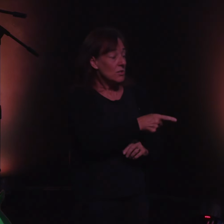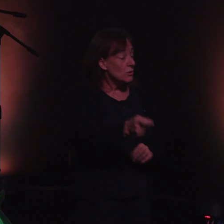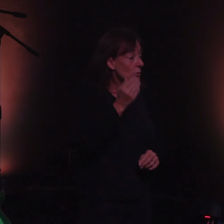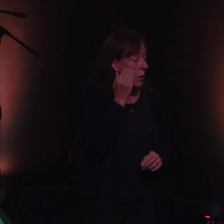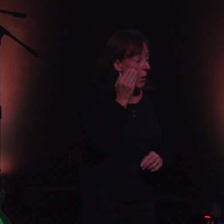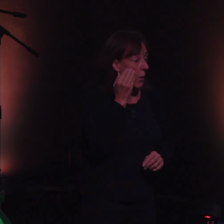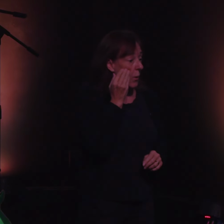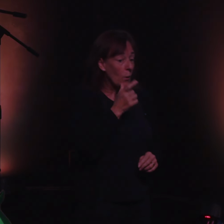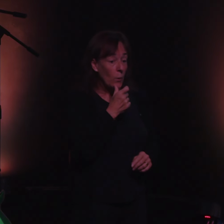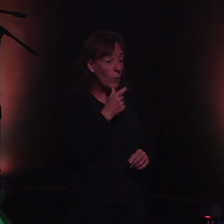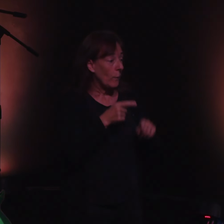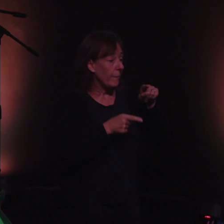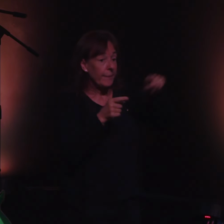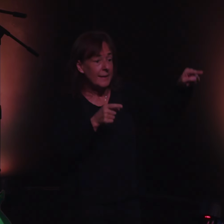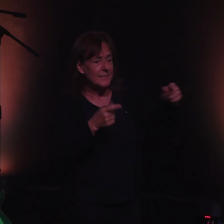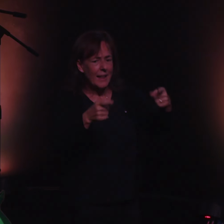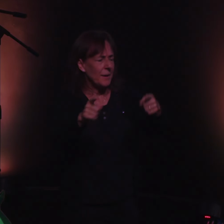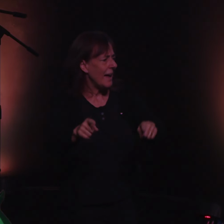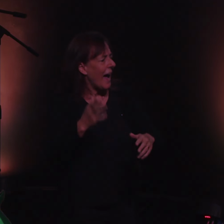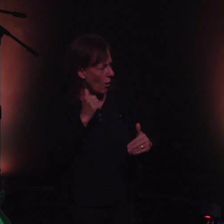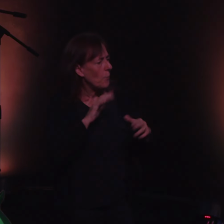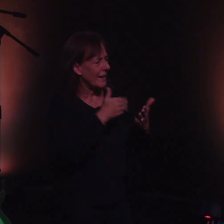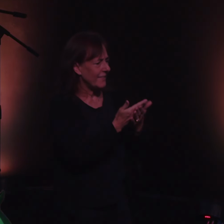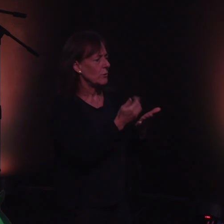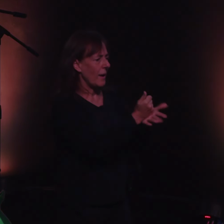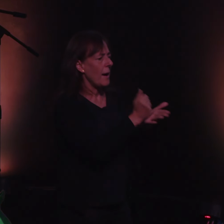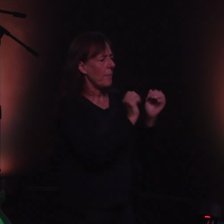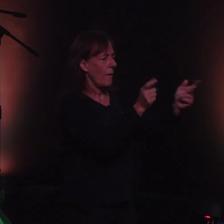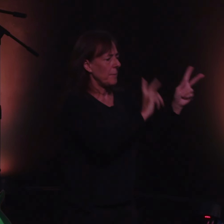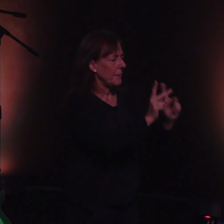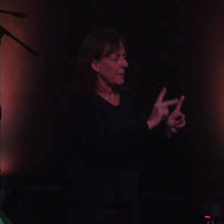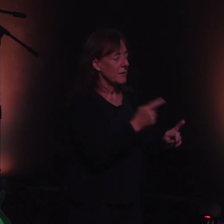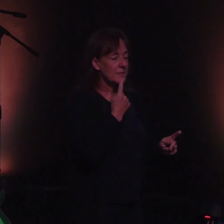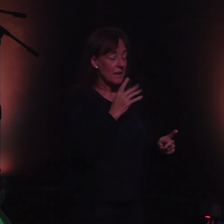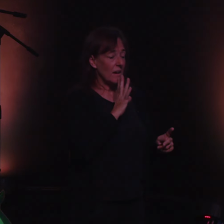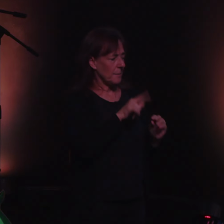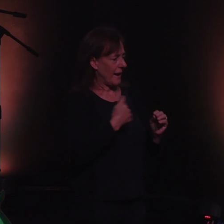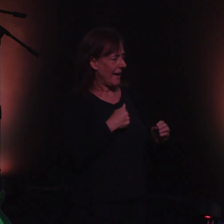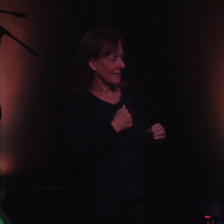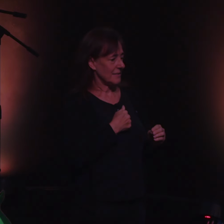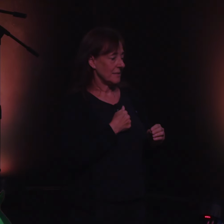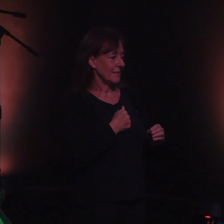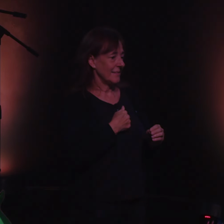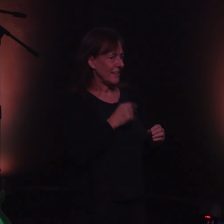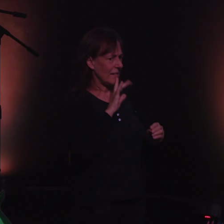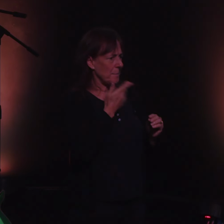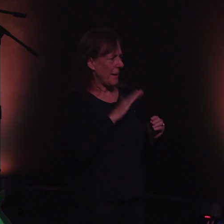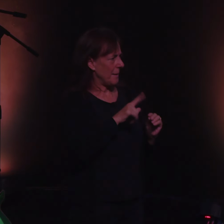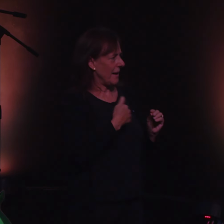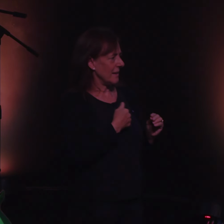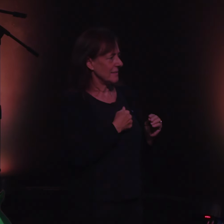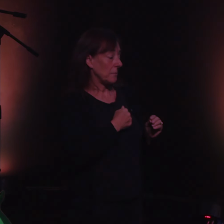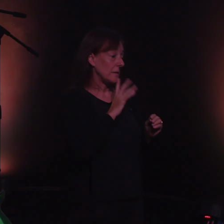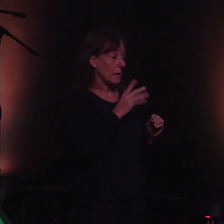who they're letting this go on? I hope we get there. That means they're saying about us what they said about Jesus. Well, that means you condone.